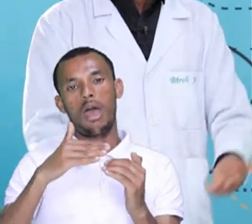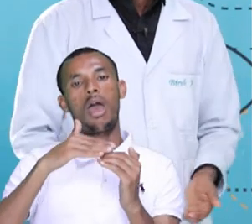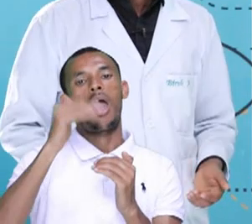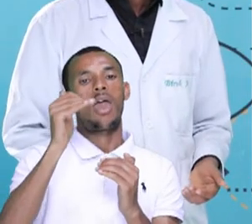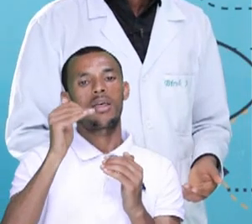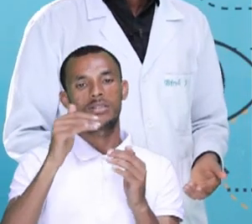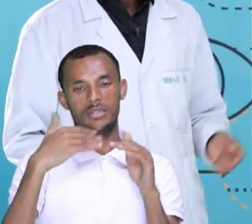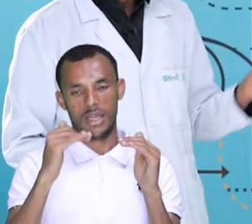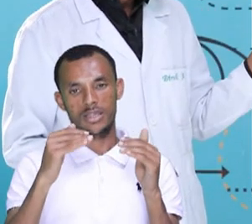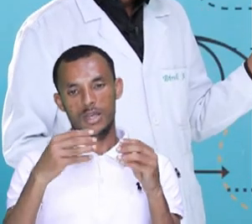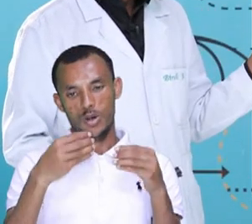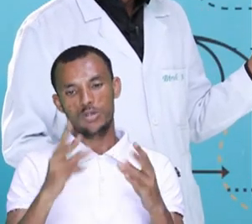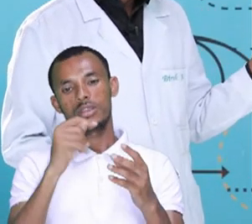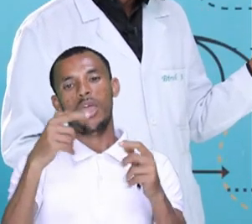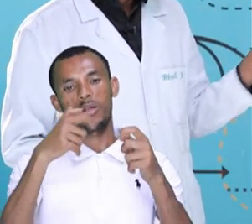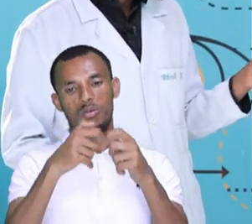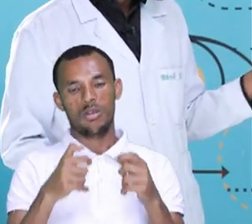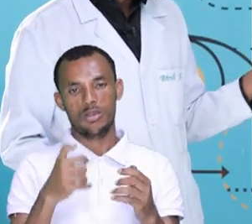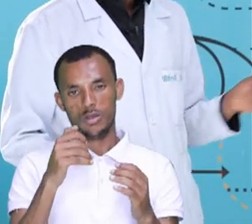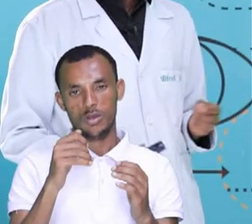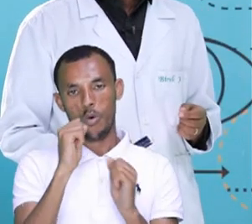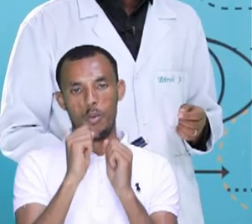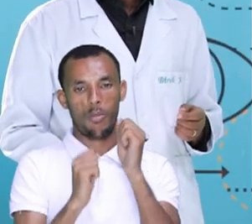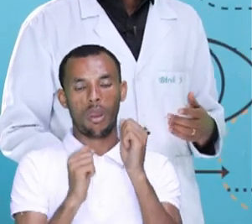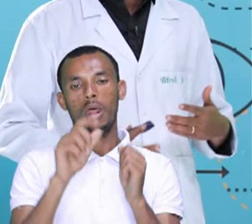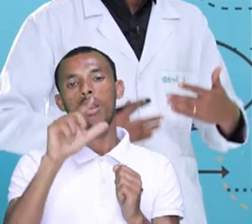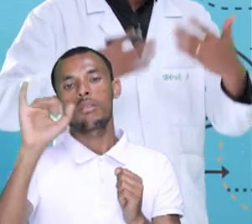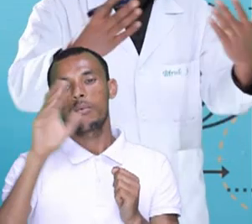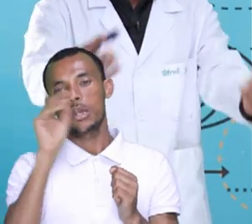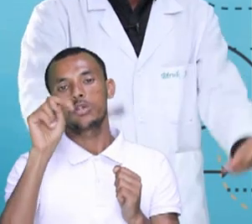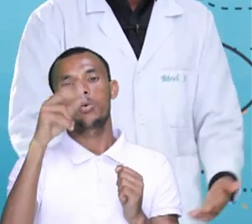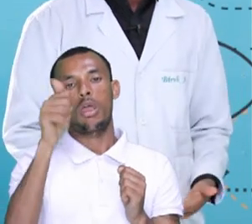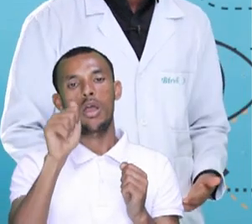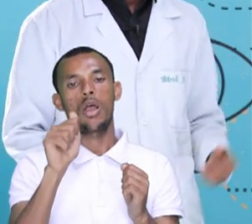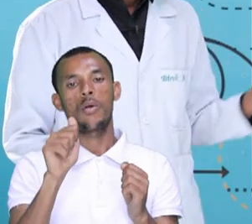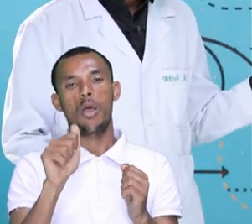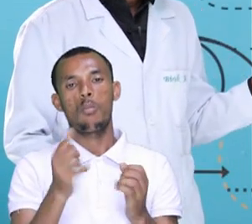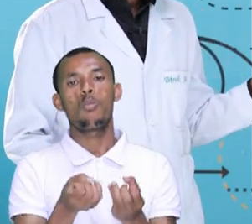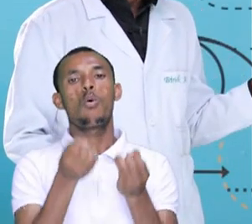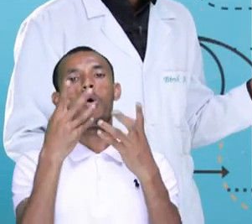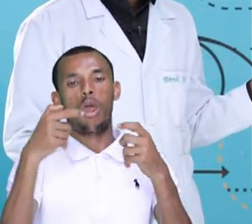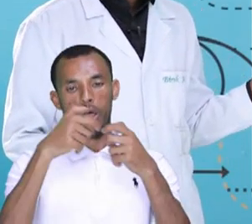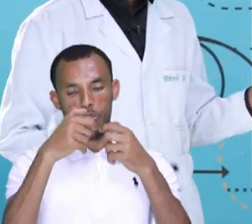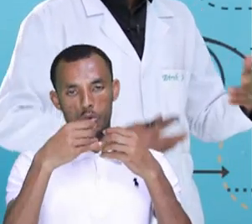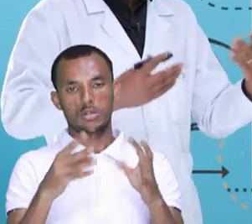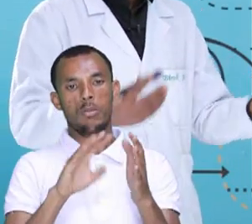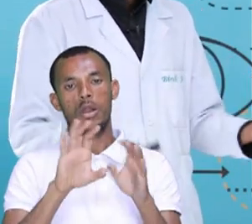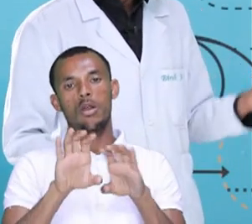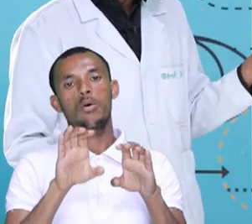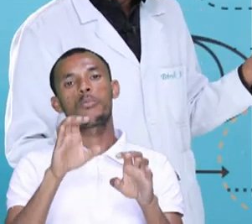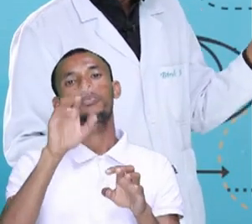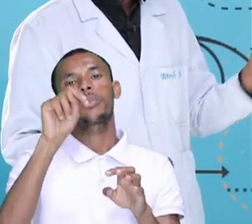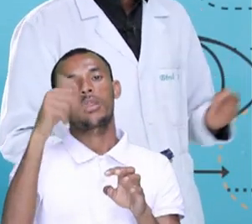losing of its electrons. Now, as compared to lithium and sodium, which one is loses more electrons? Sodium. In